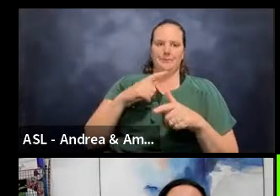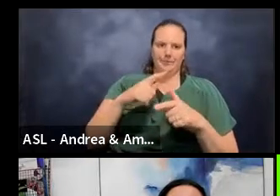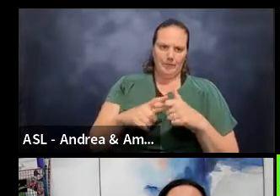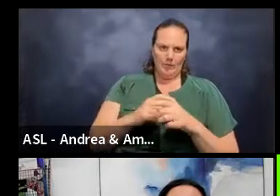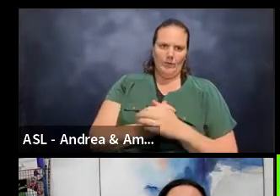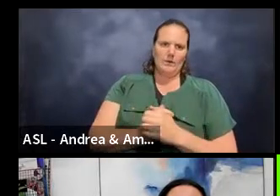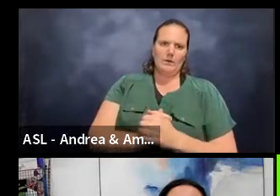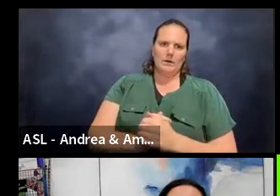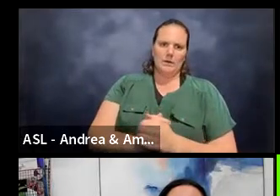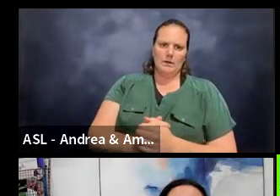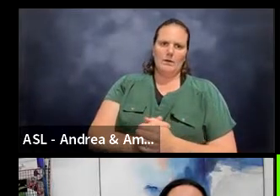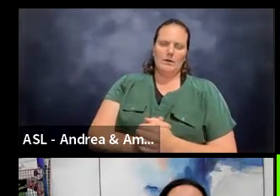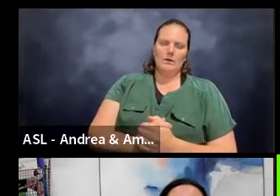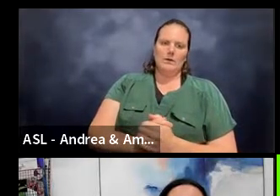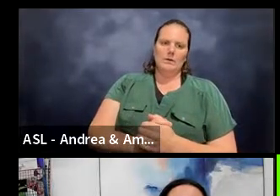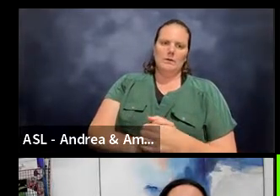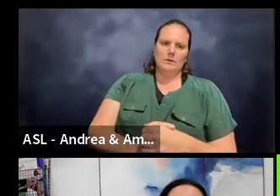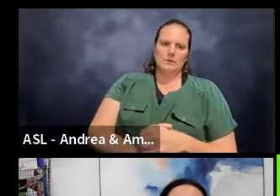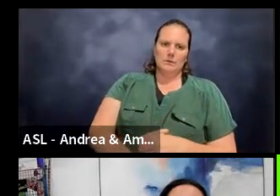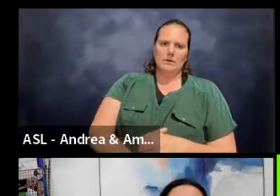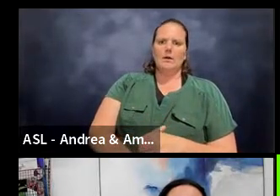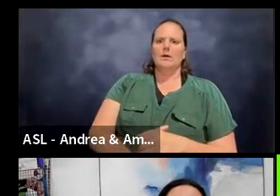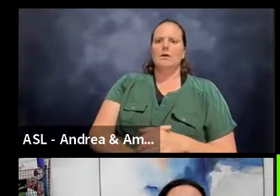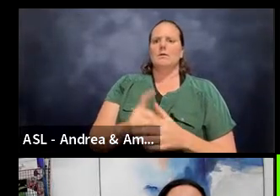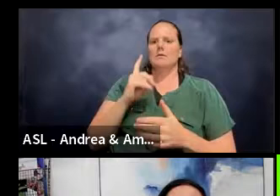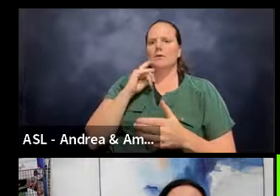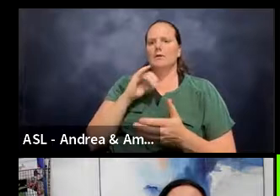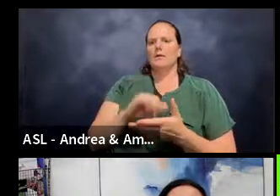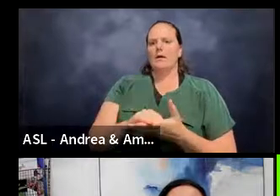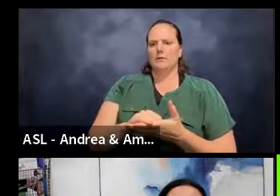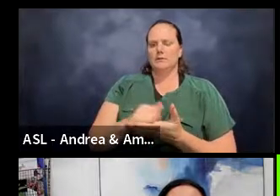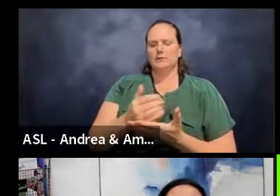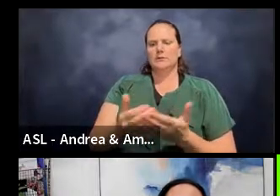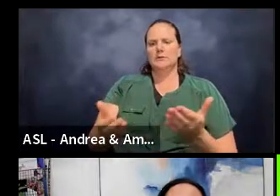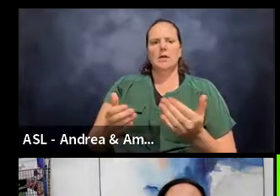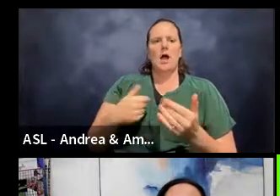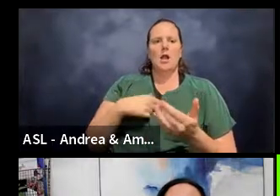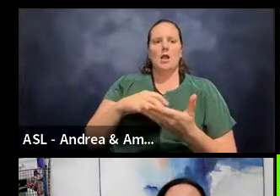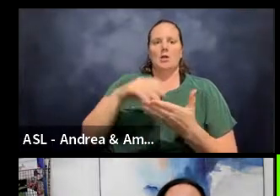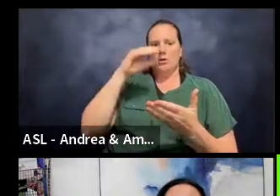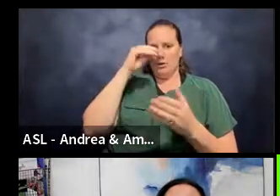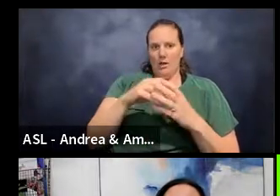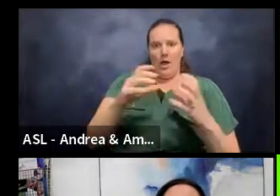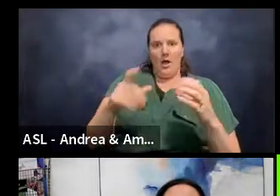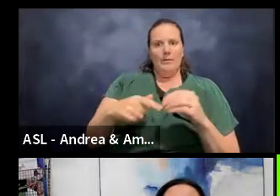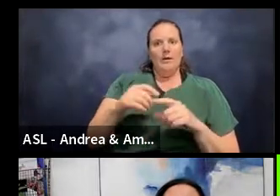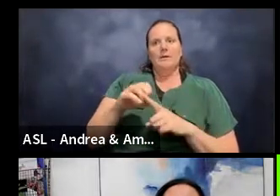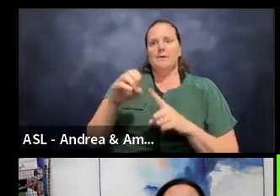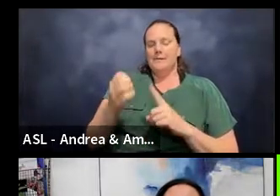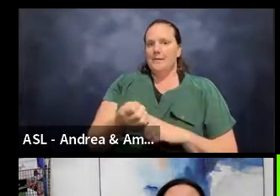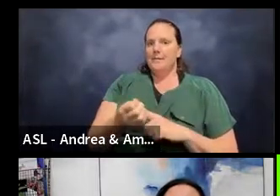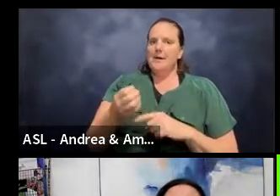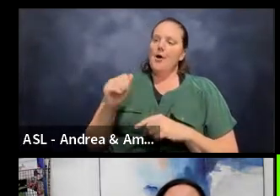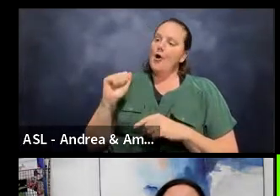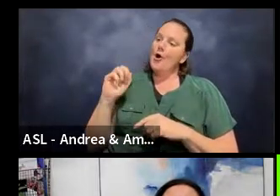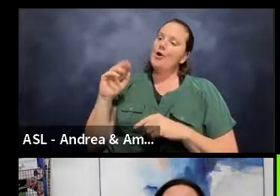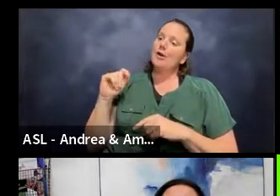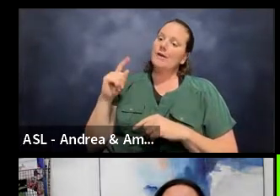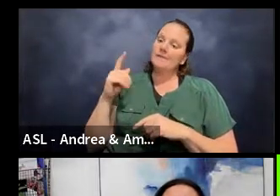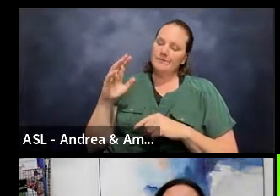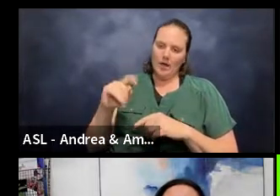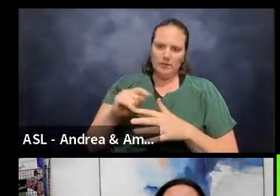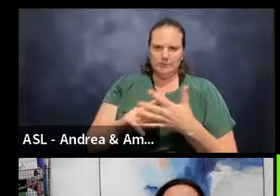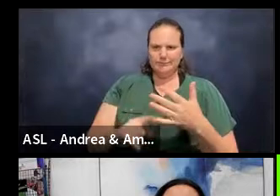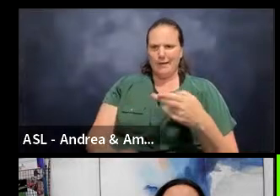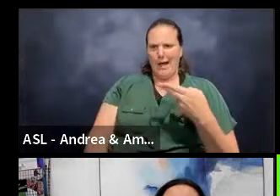you just kind of speed read the rest of that stuff. So I learned a lot about environment and artifacts and hydrology and